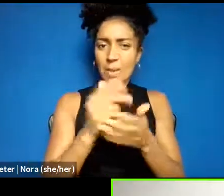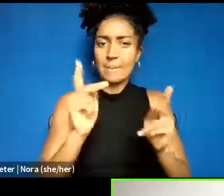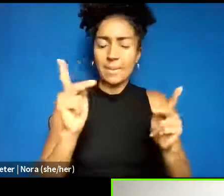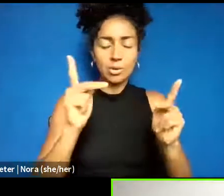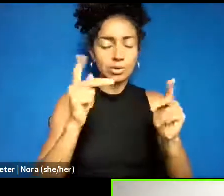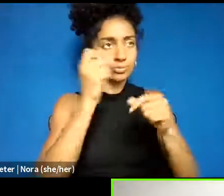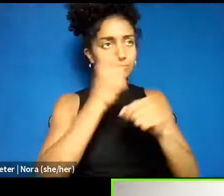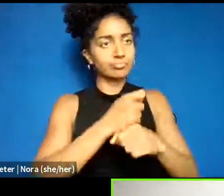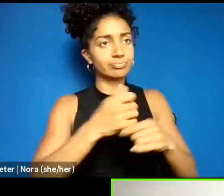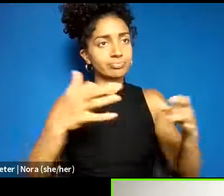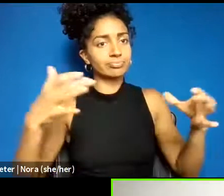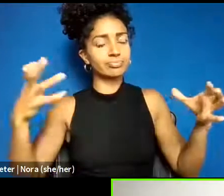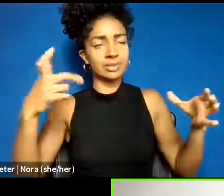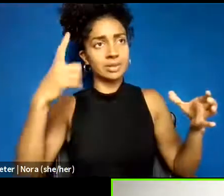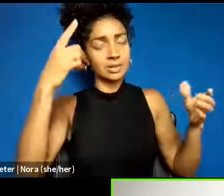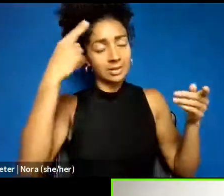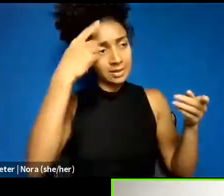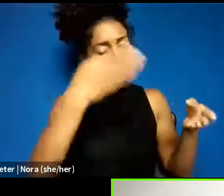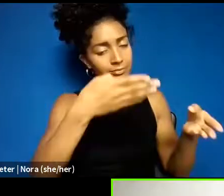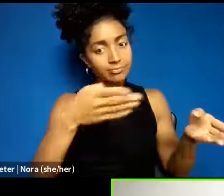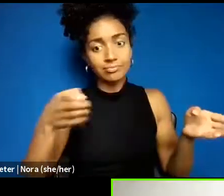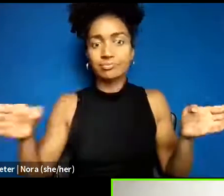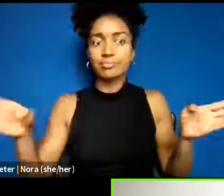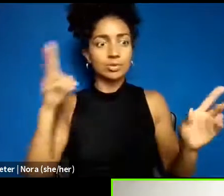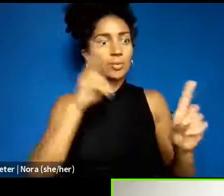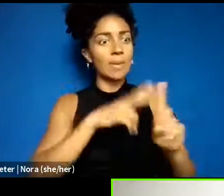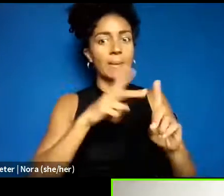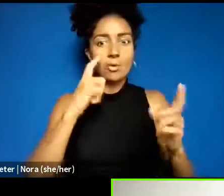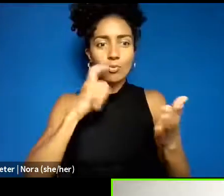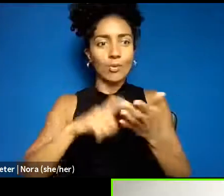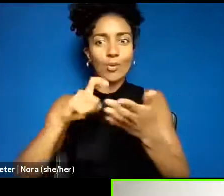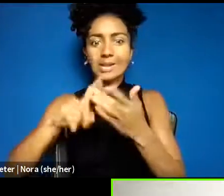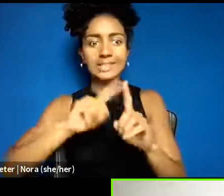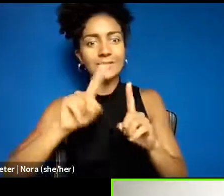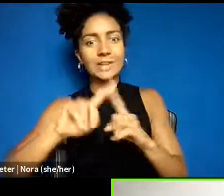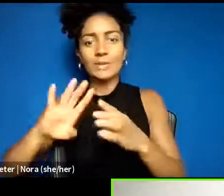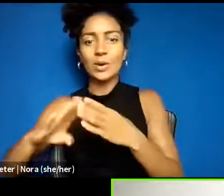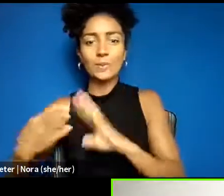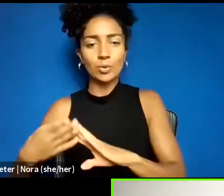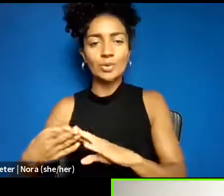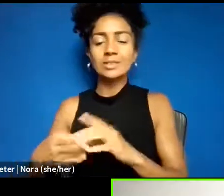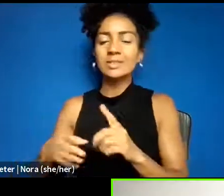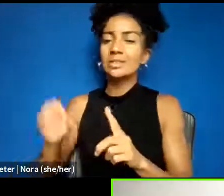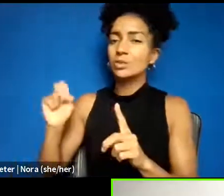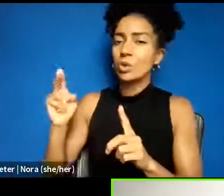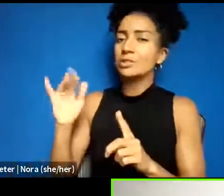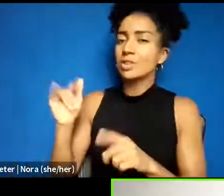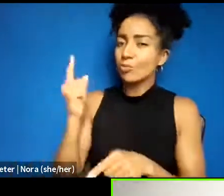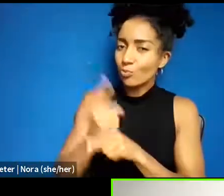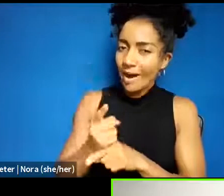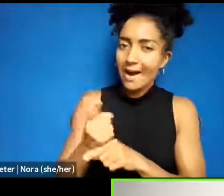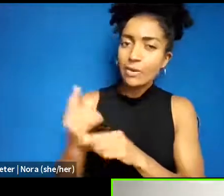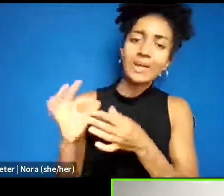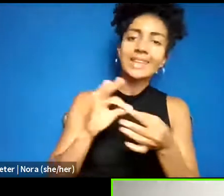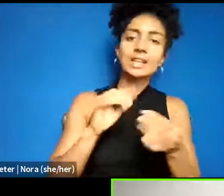goes right back to creating different entry points, like recognizing that people are going to be at different stages in their journey.